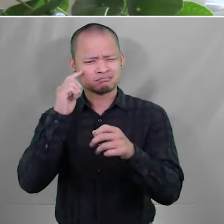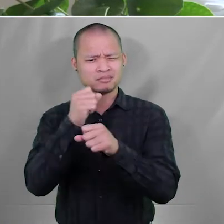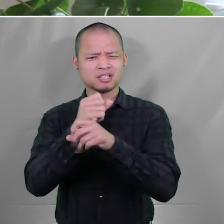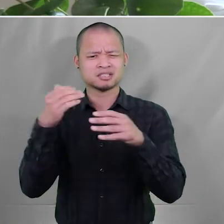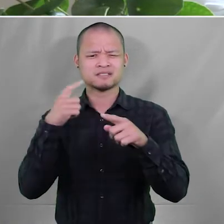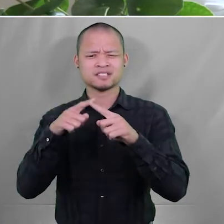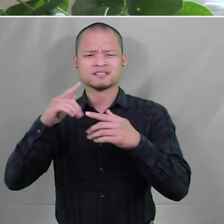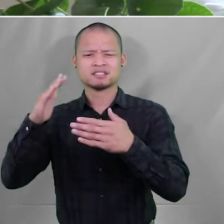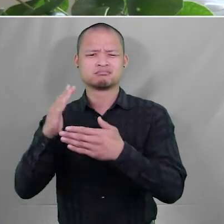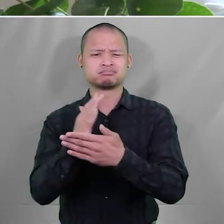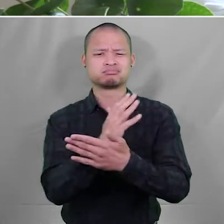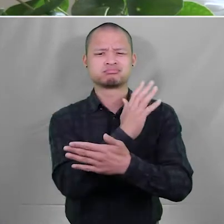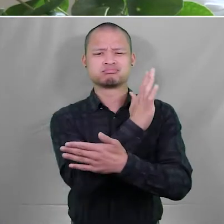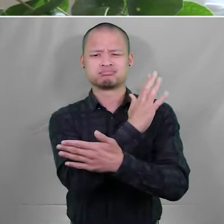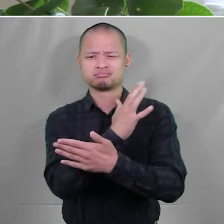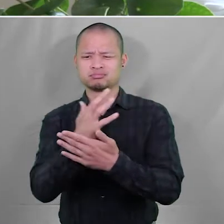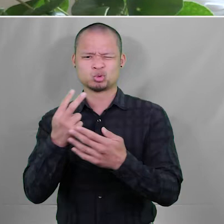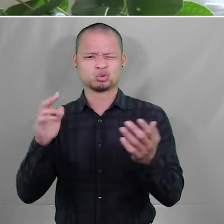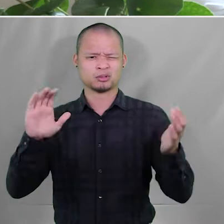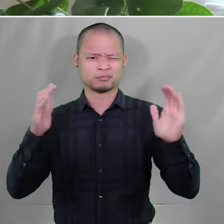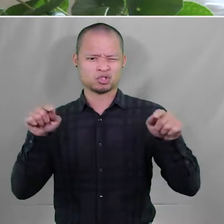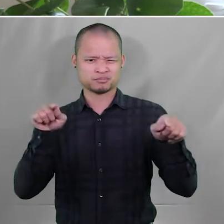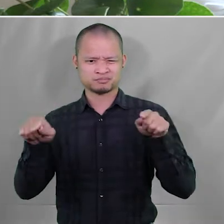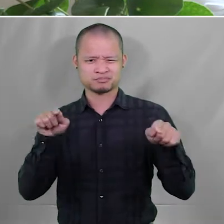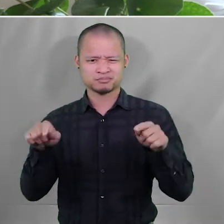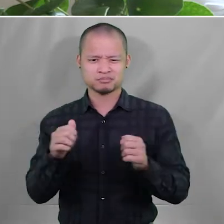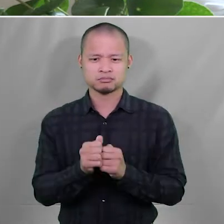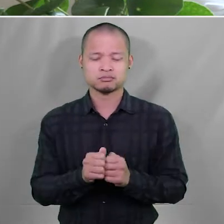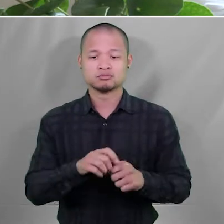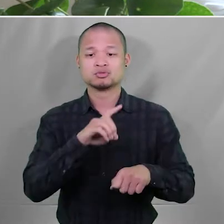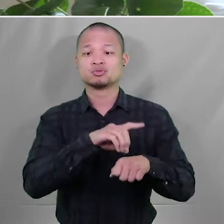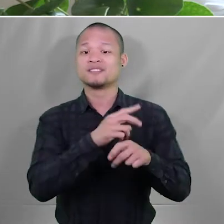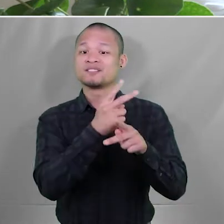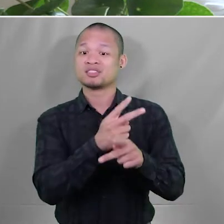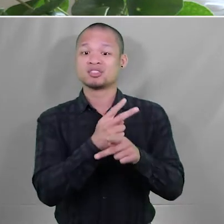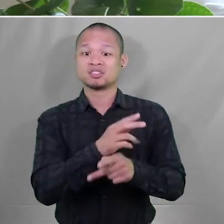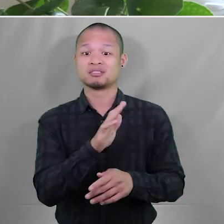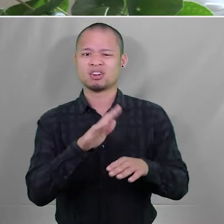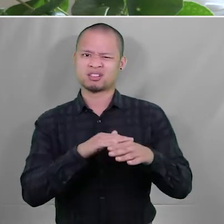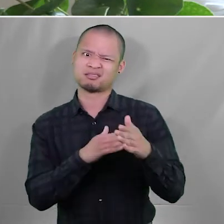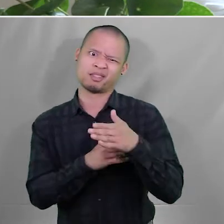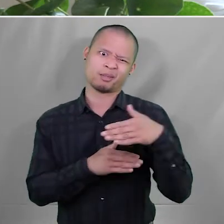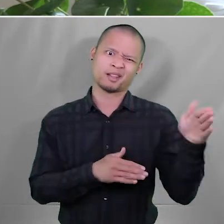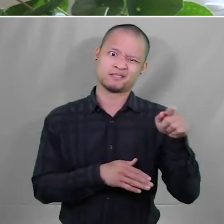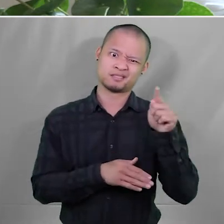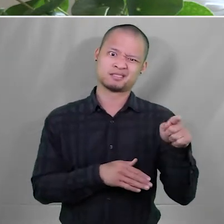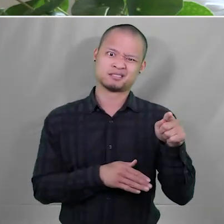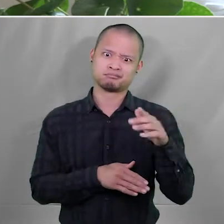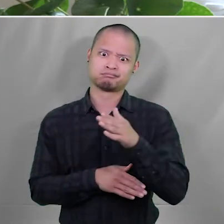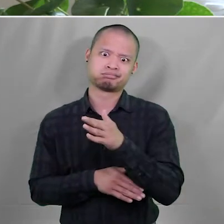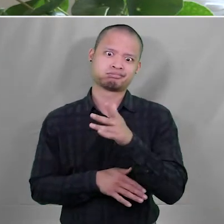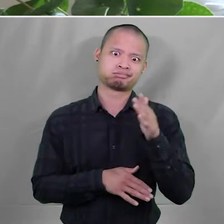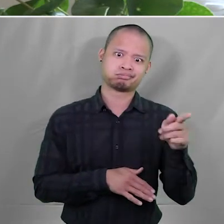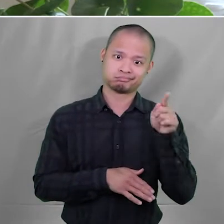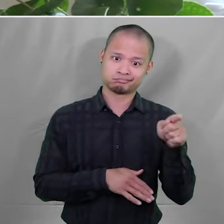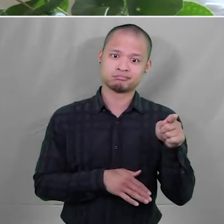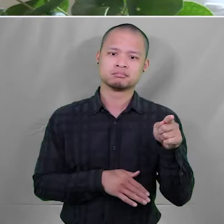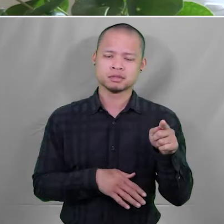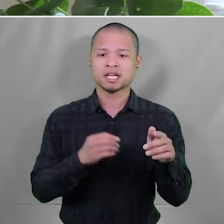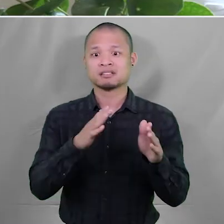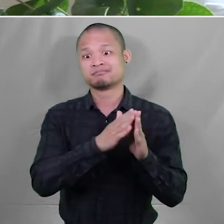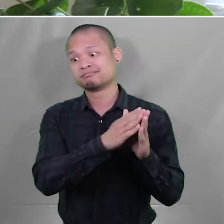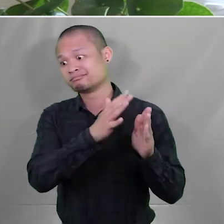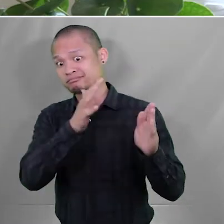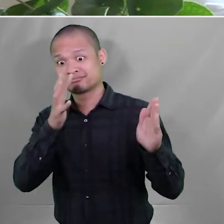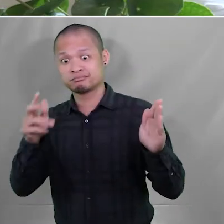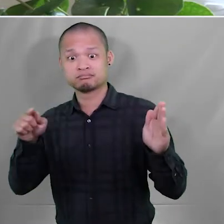imagine if there was a continuum between these two concepts and duty of care was on the far left of the continuum and dignity